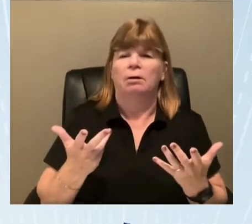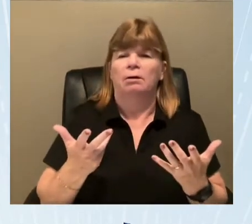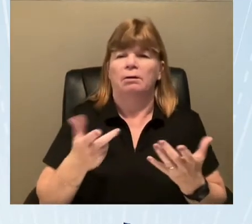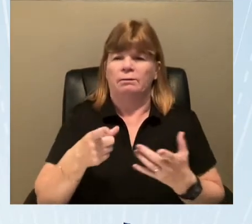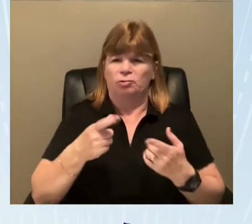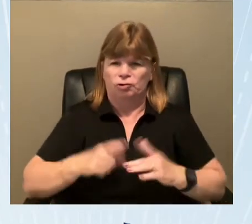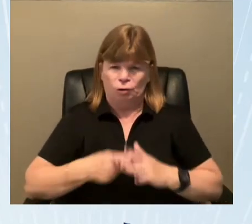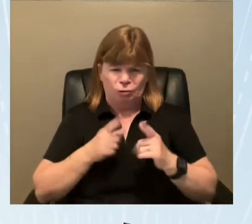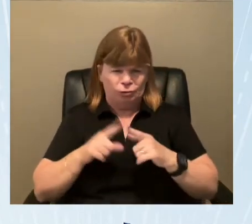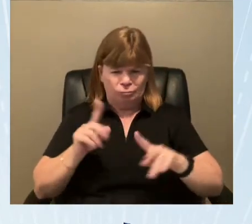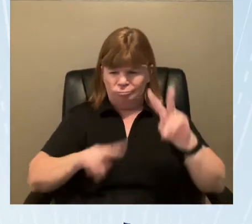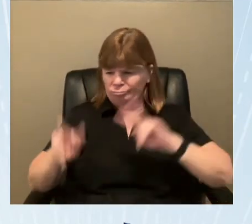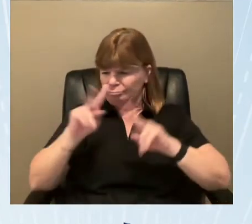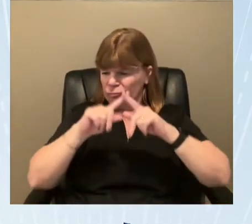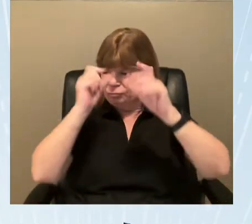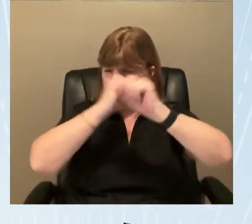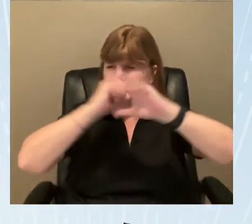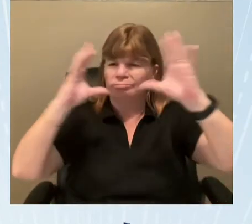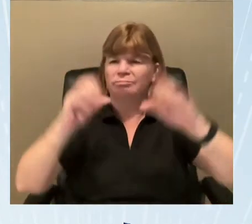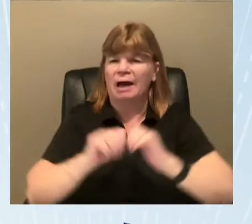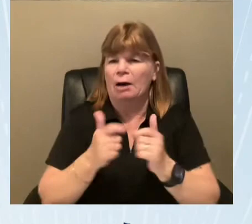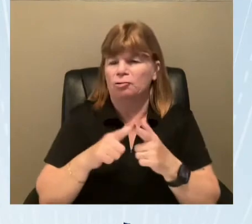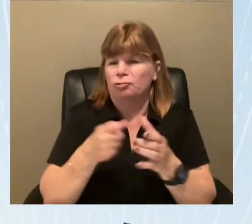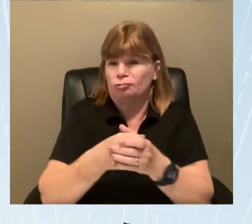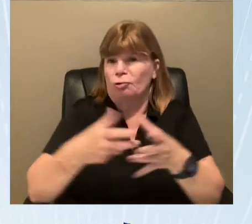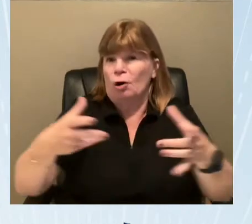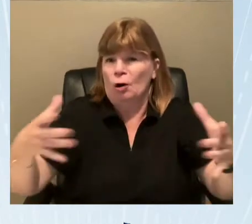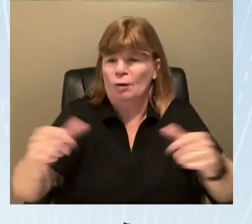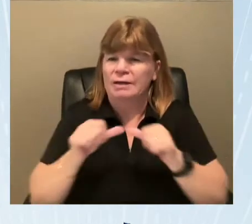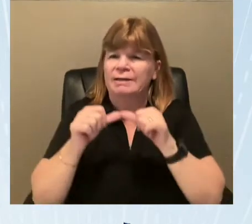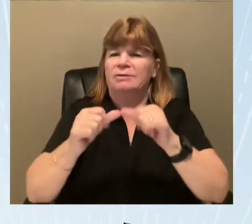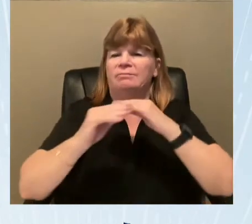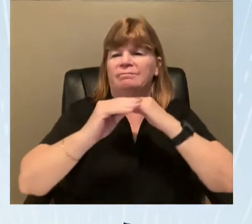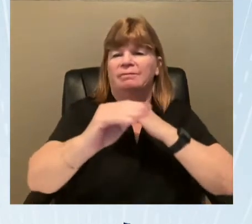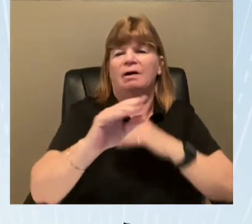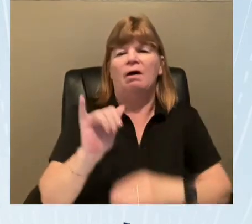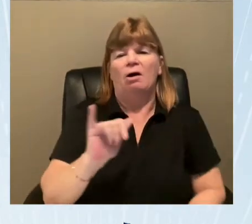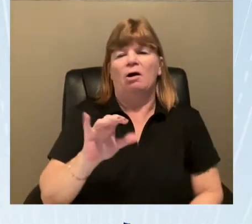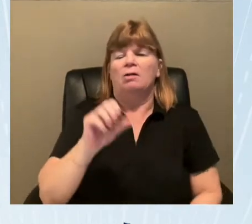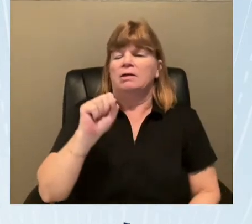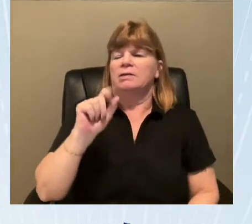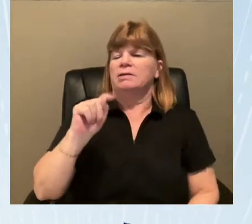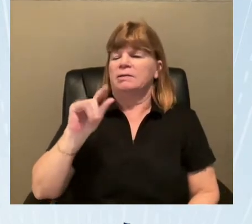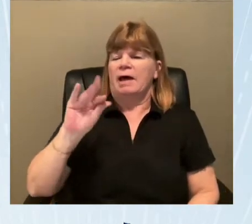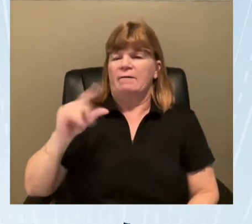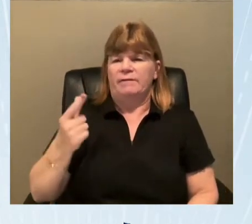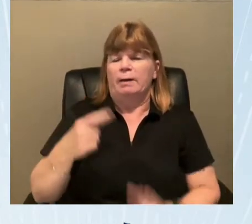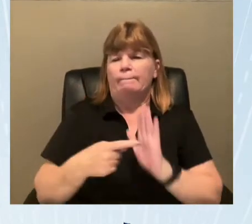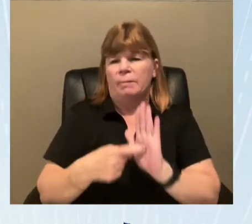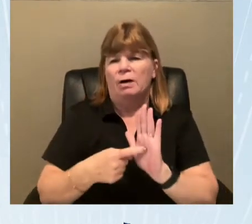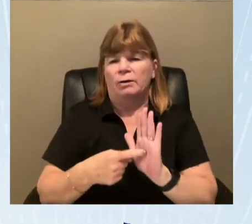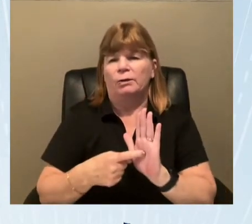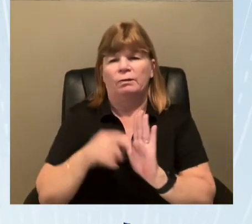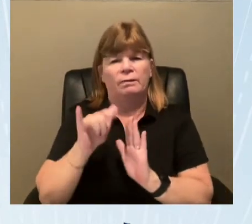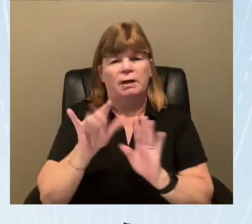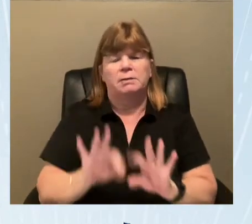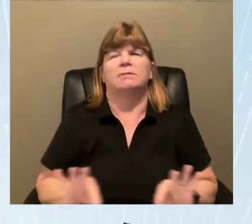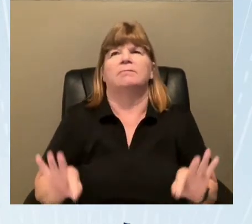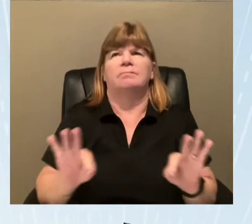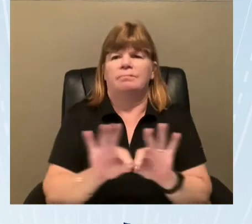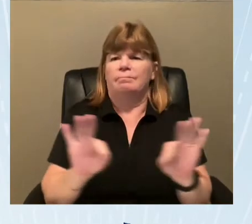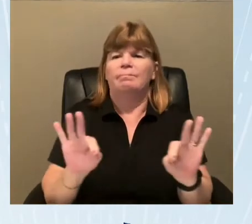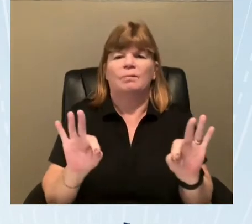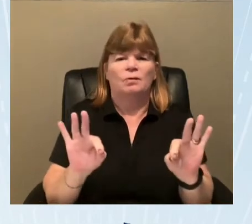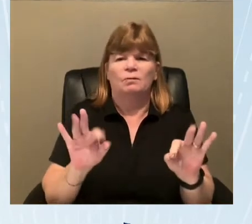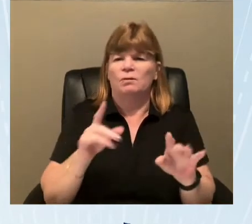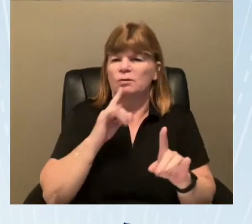grow sustainably, and also the staffing model, which is intrinsic to EC in general,